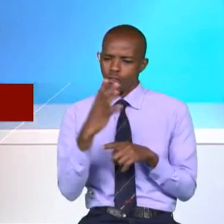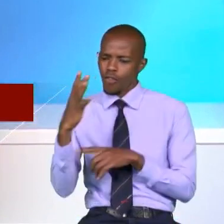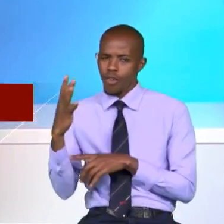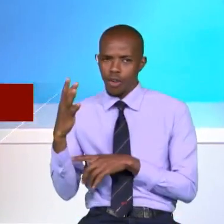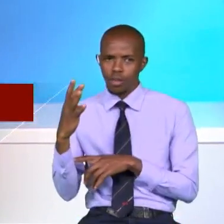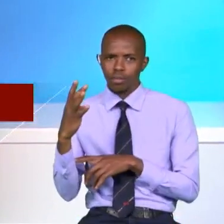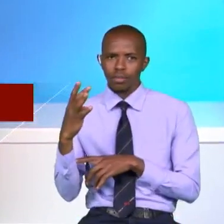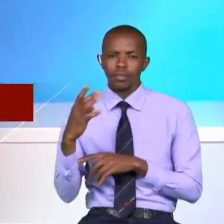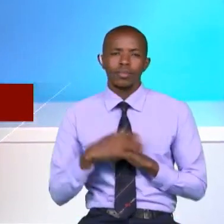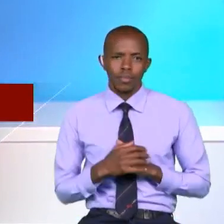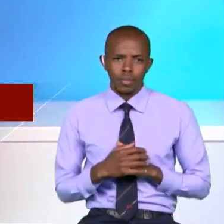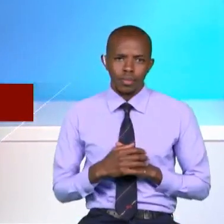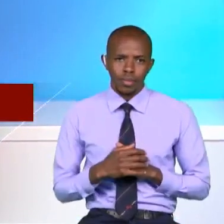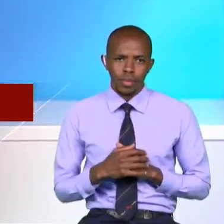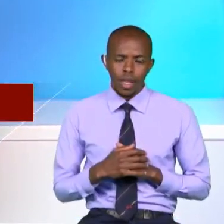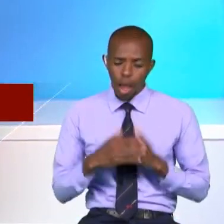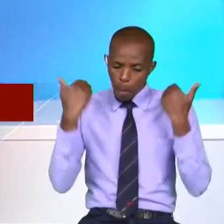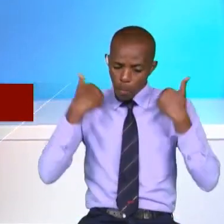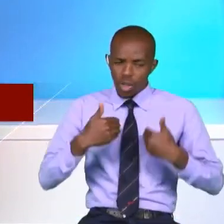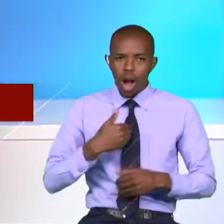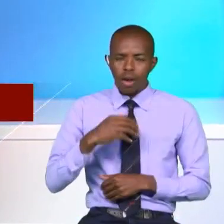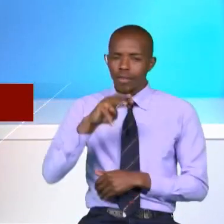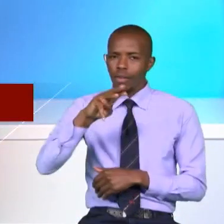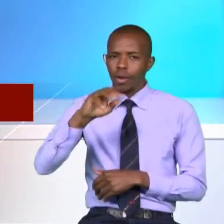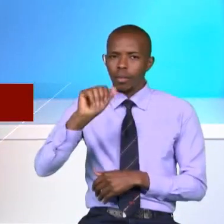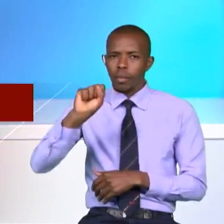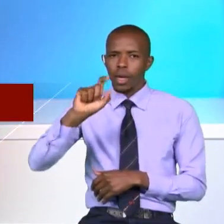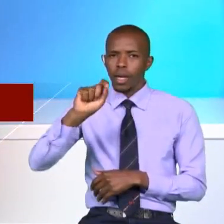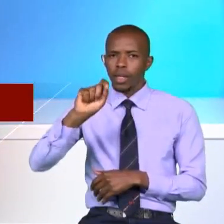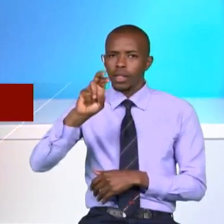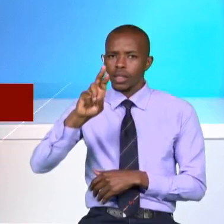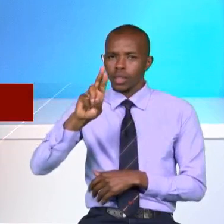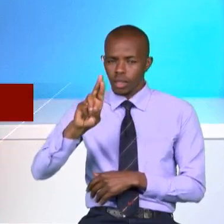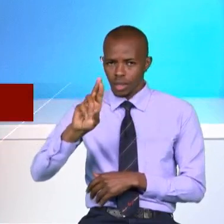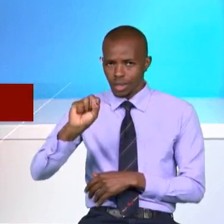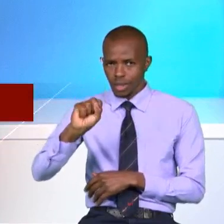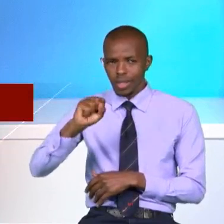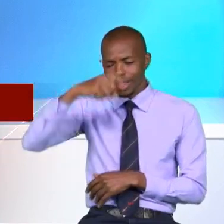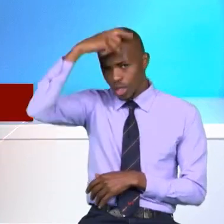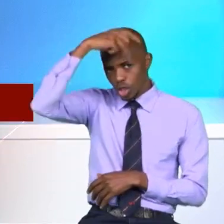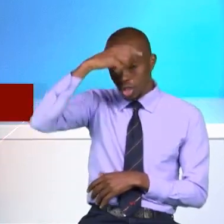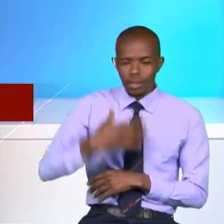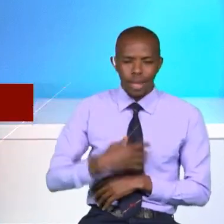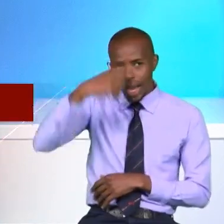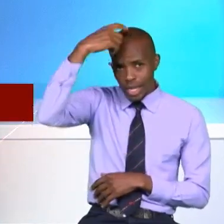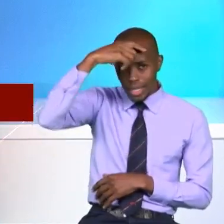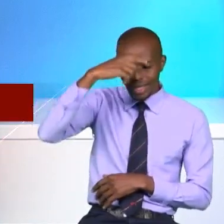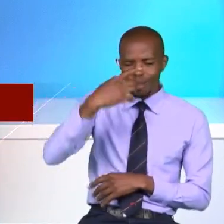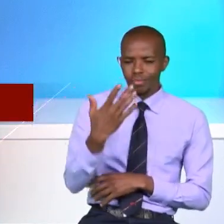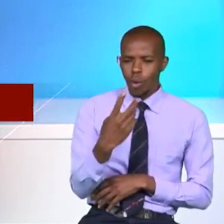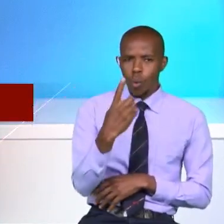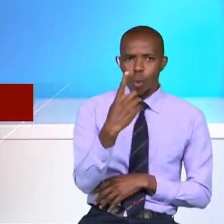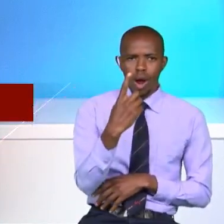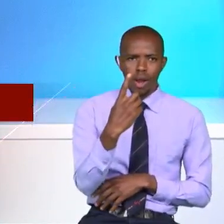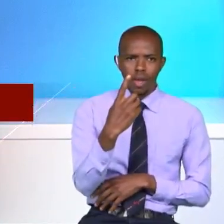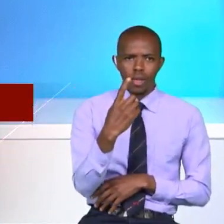used my, and I have a master's degree, a global executive MBA from USIU. I've only used my degree once, where